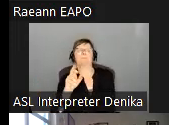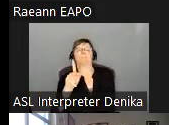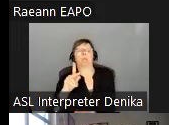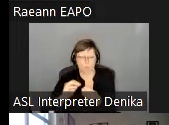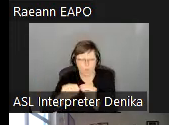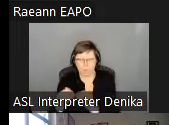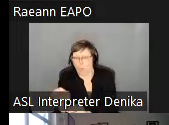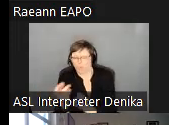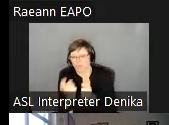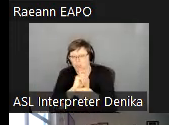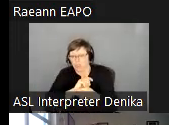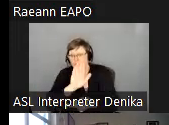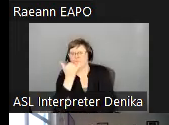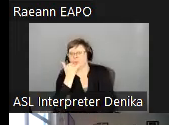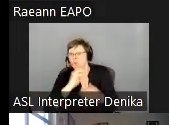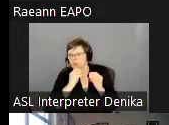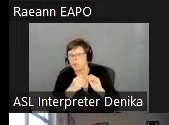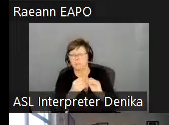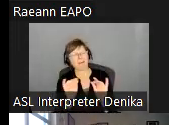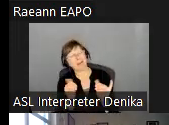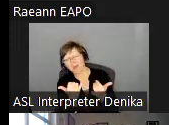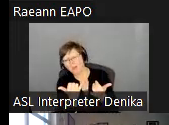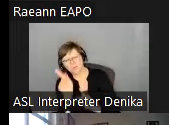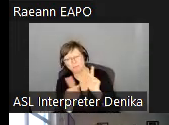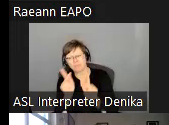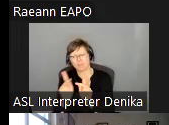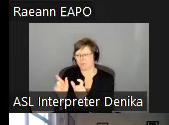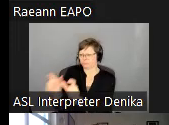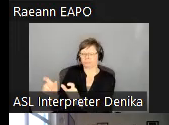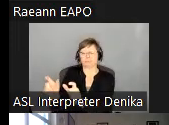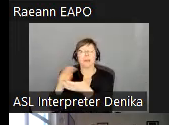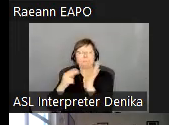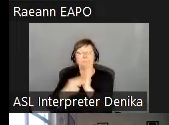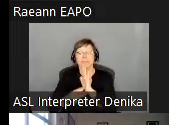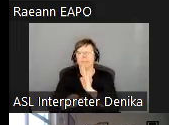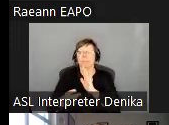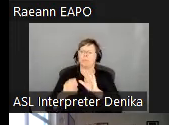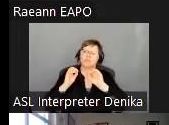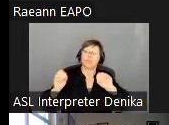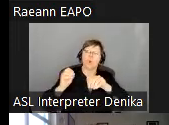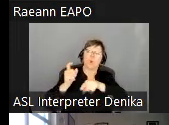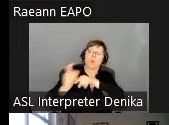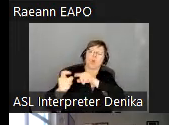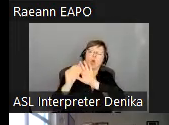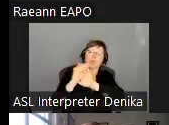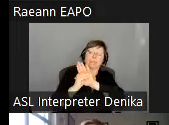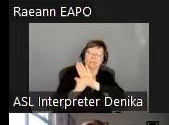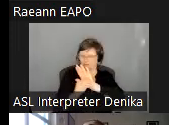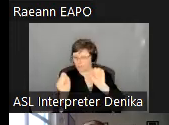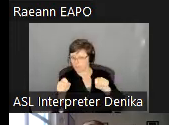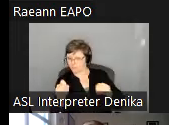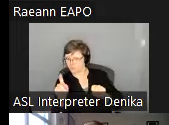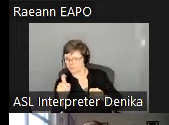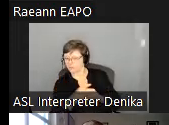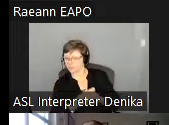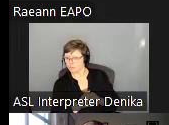changing your own number? Is there a way that people can get on a no-call list? How does it work? So our focus